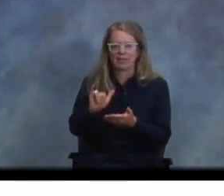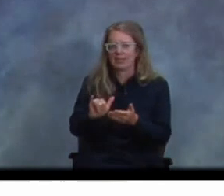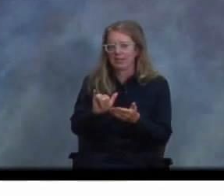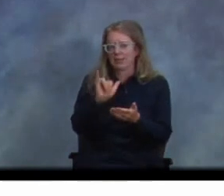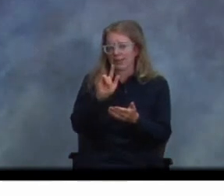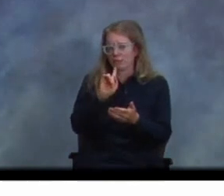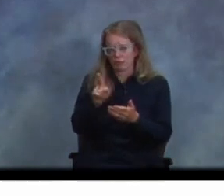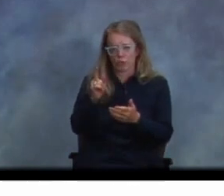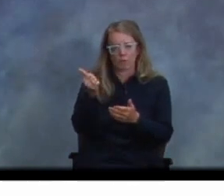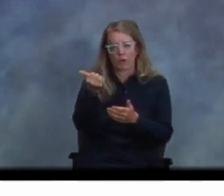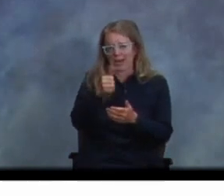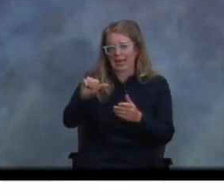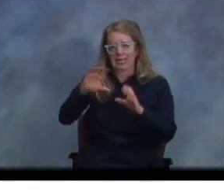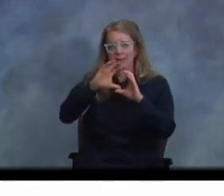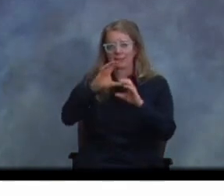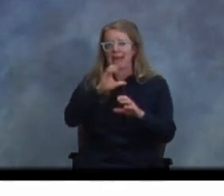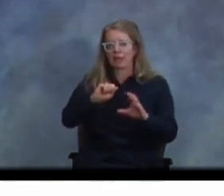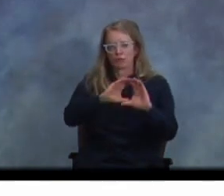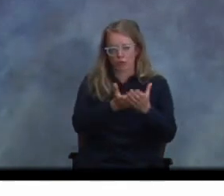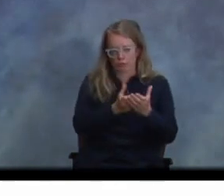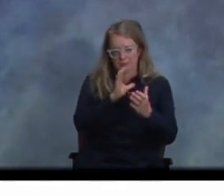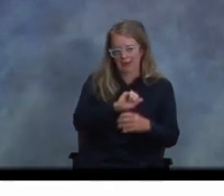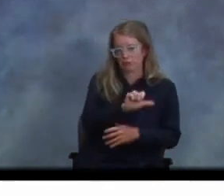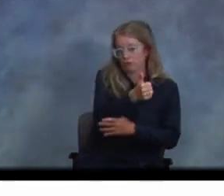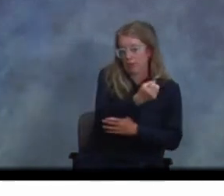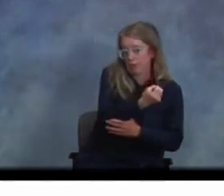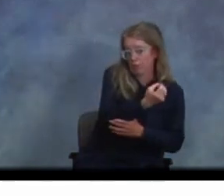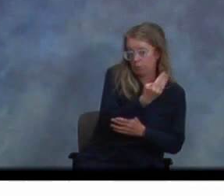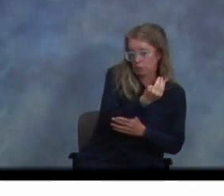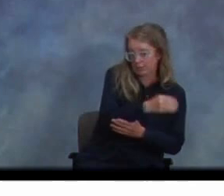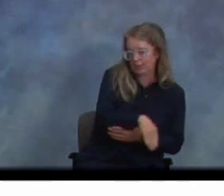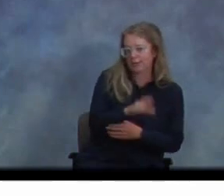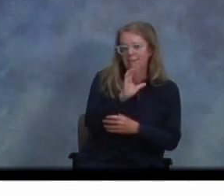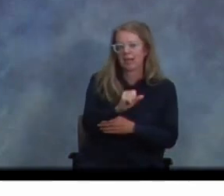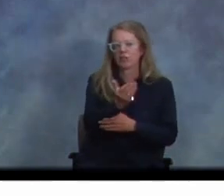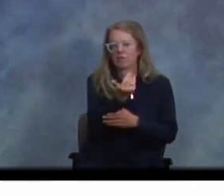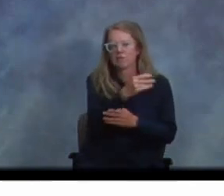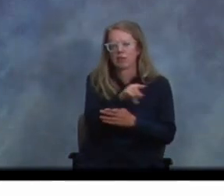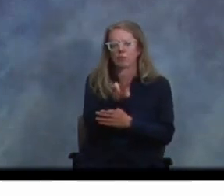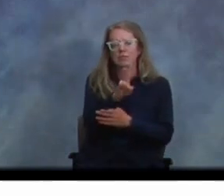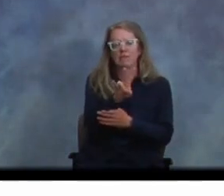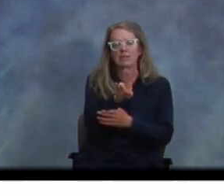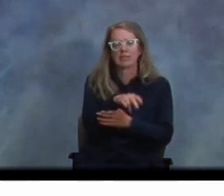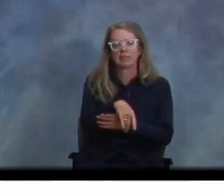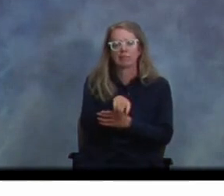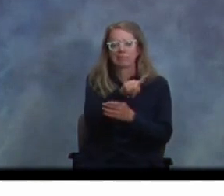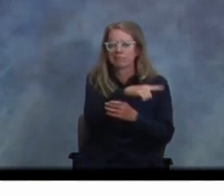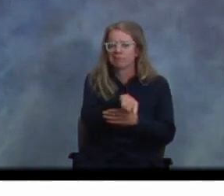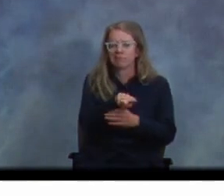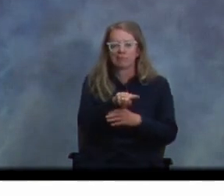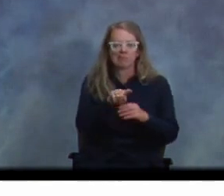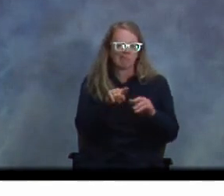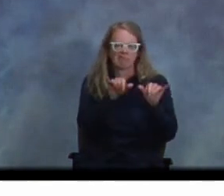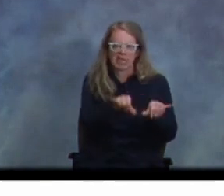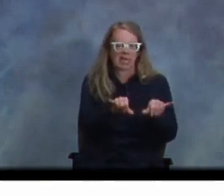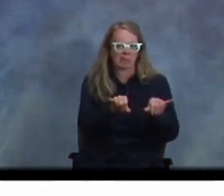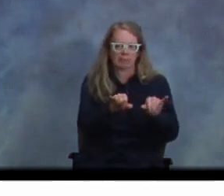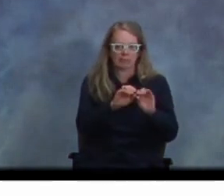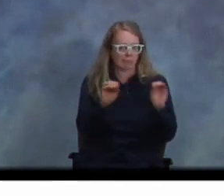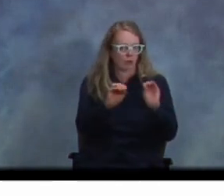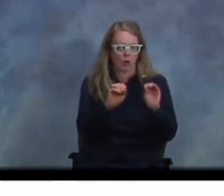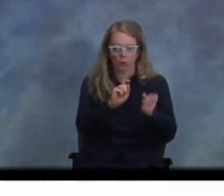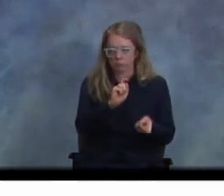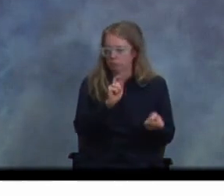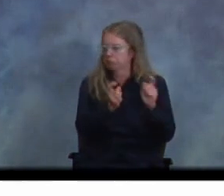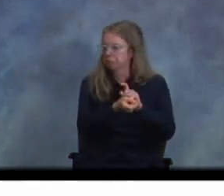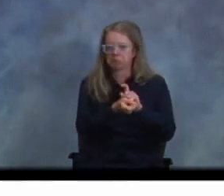all age groups. Ages 10 through 14 and ages 15 through 17 saw no significant change in the last week or